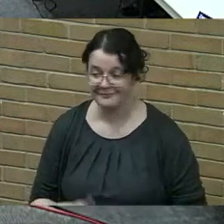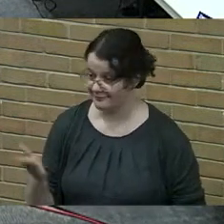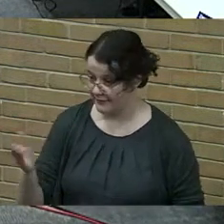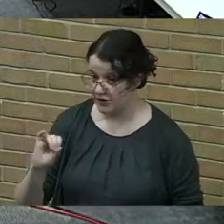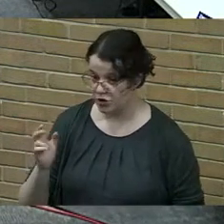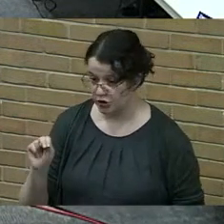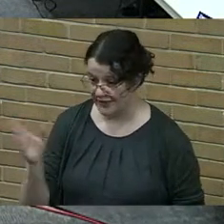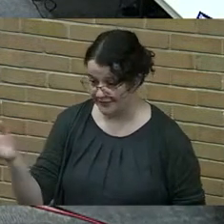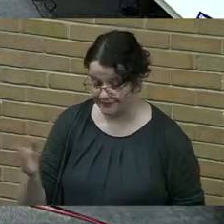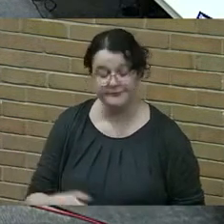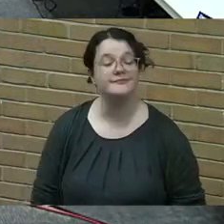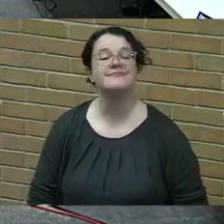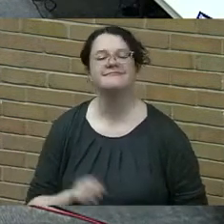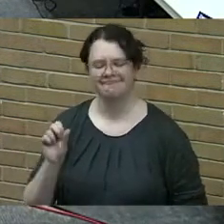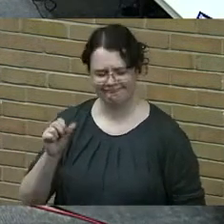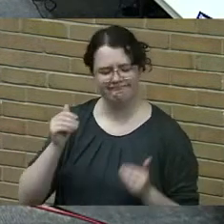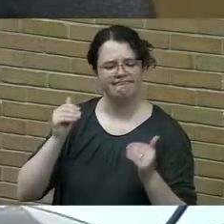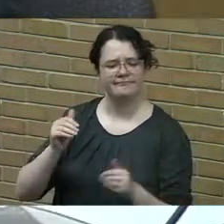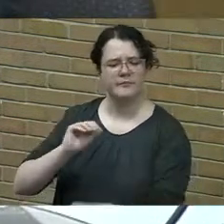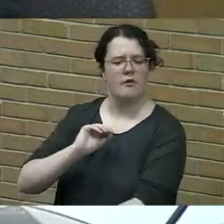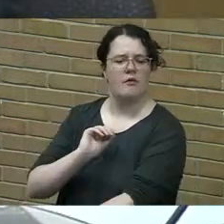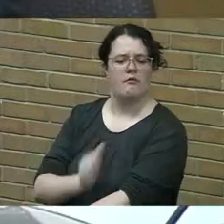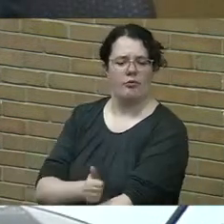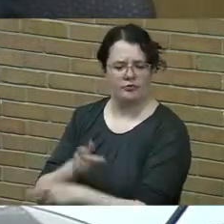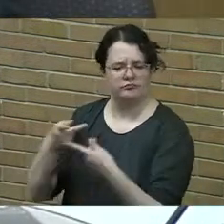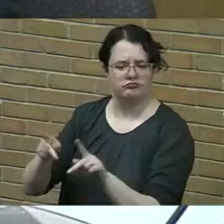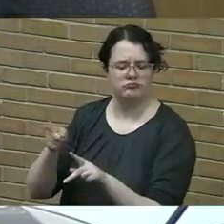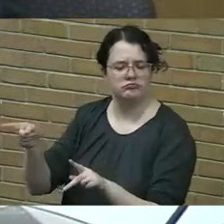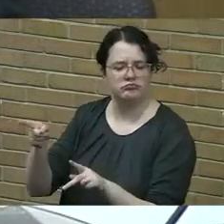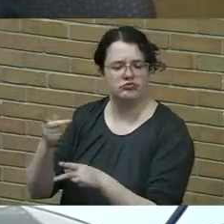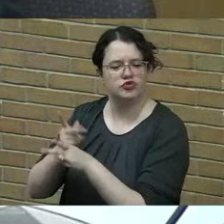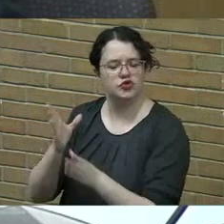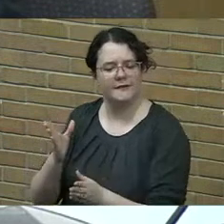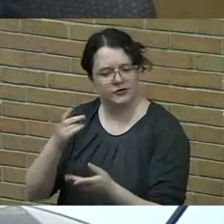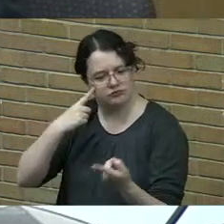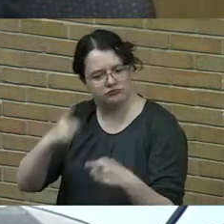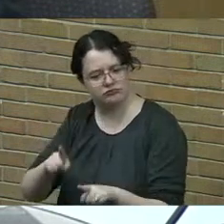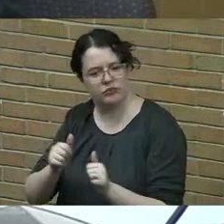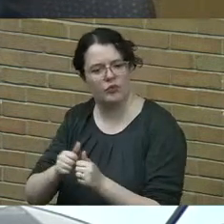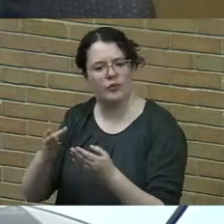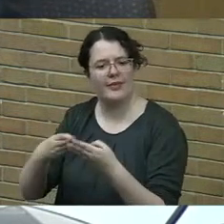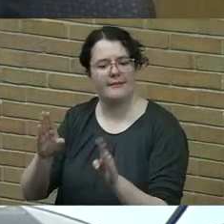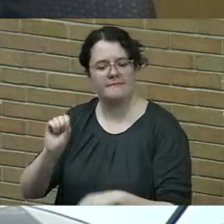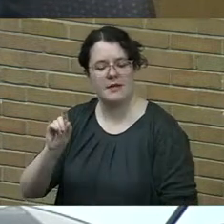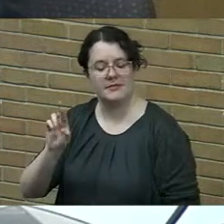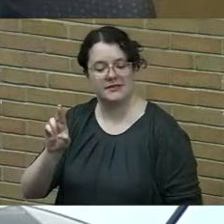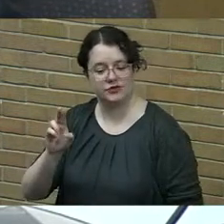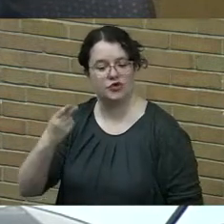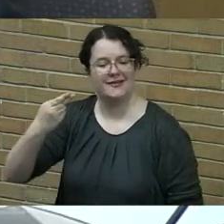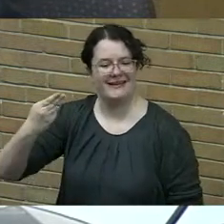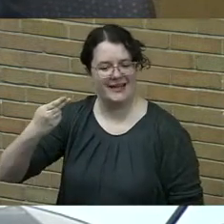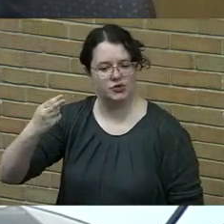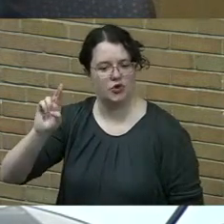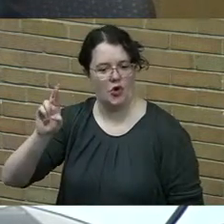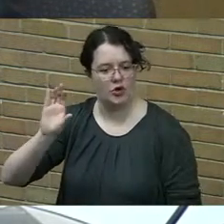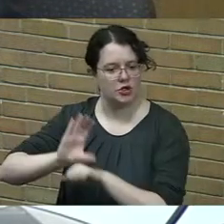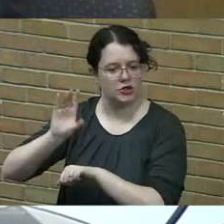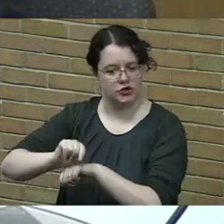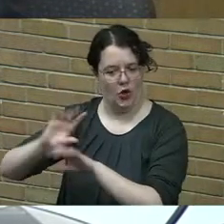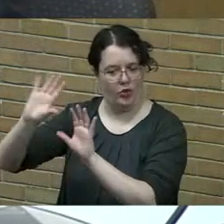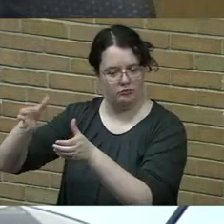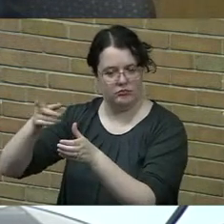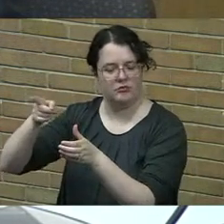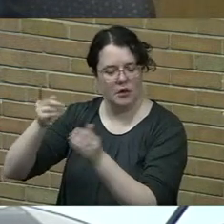next matter seeks to authorize the supervisor to enter into an agreement with public sector HR consultants to develop